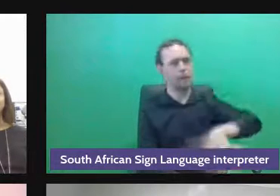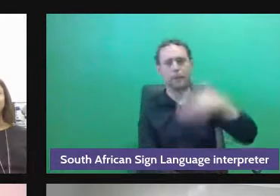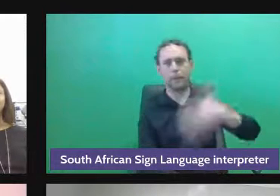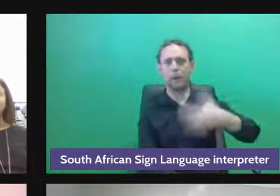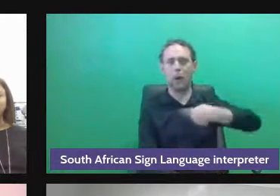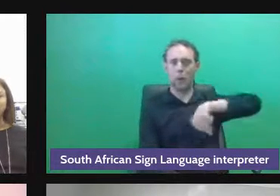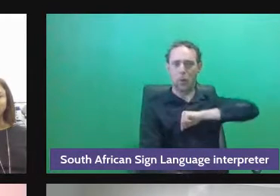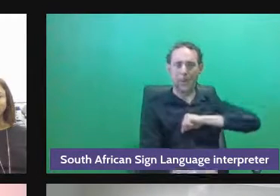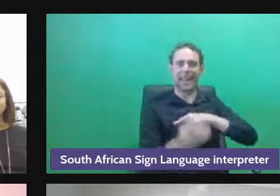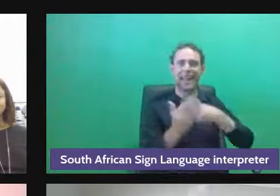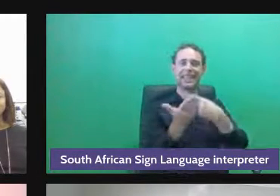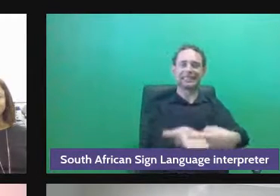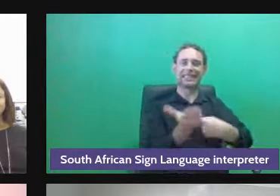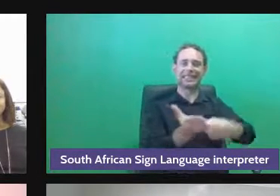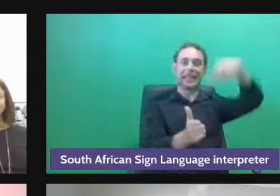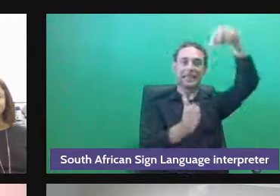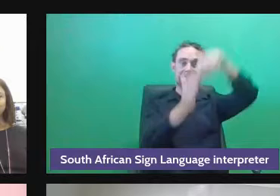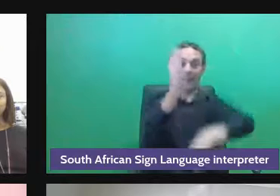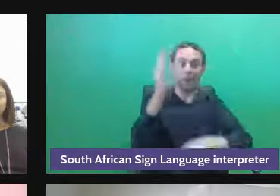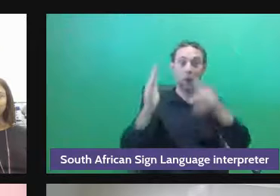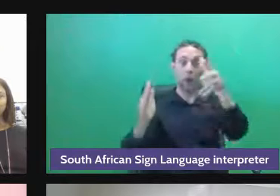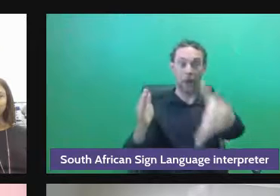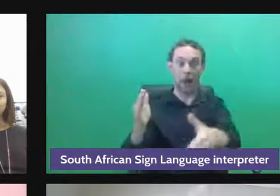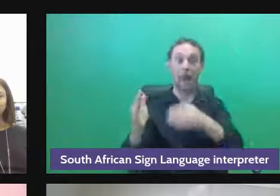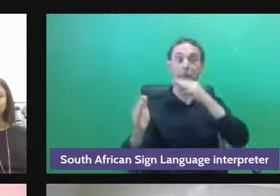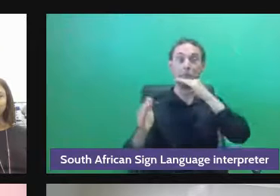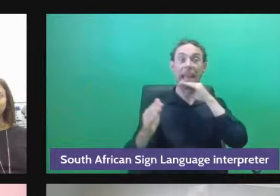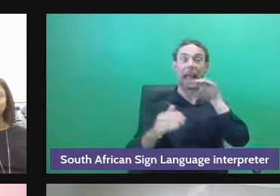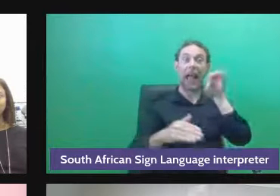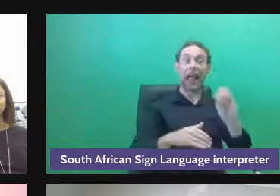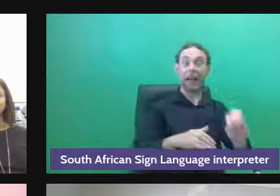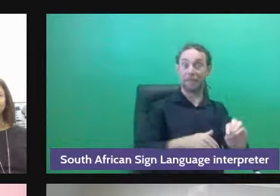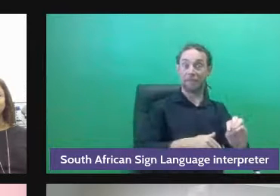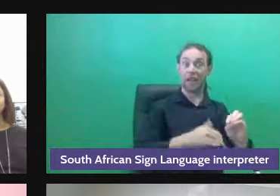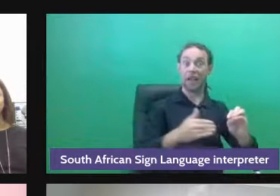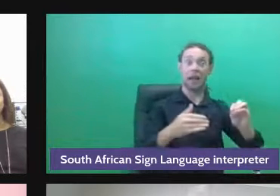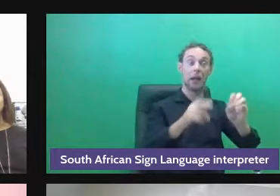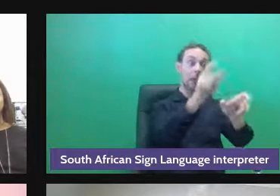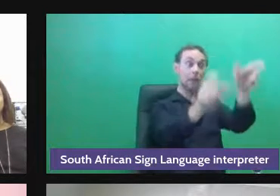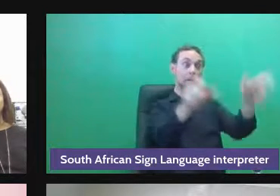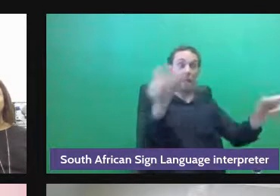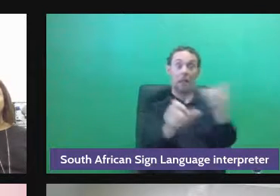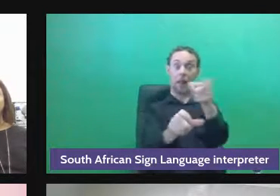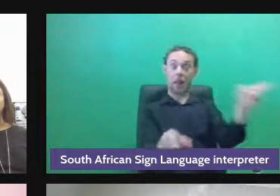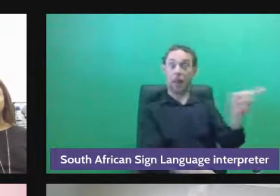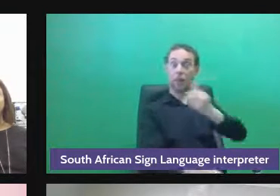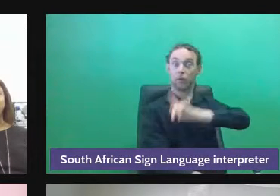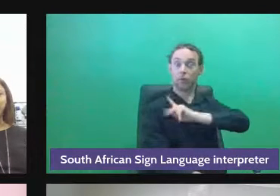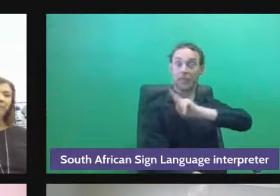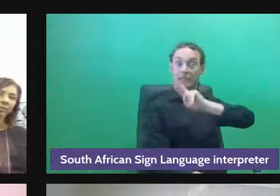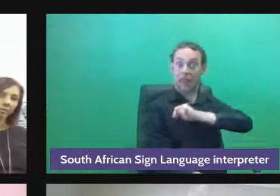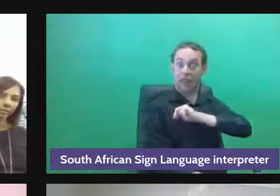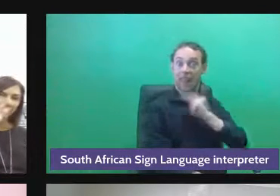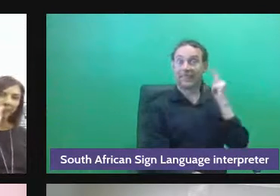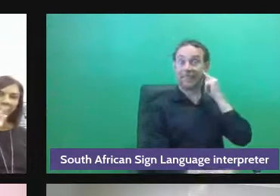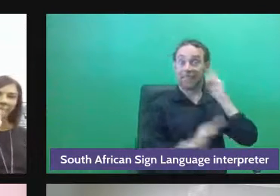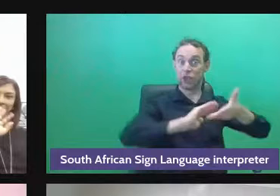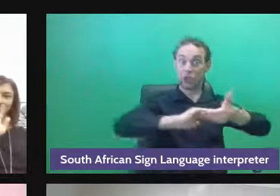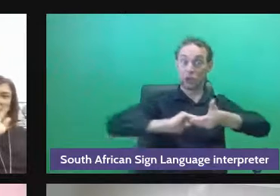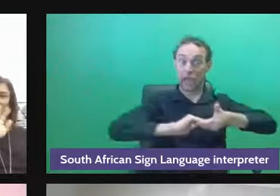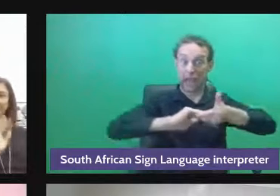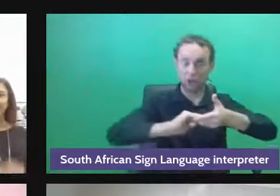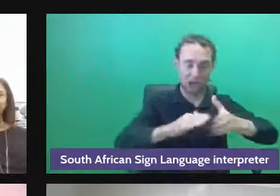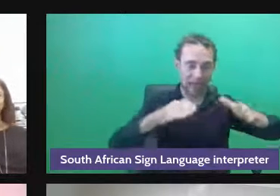today. So we have panelists from the KZN Deaf Association. We